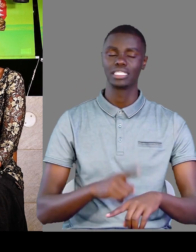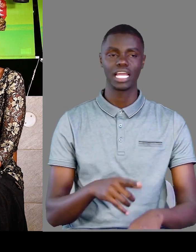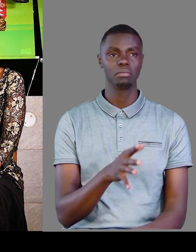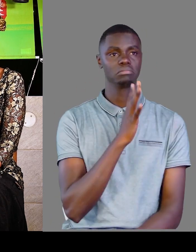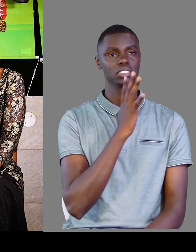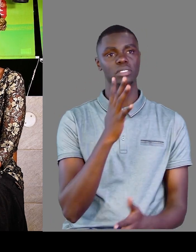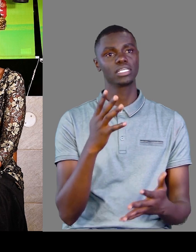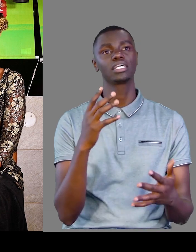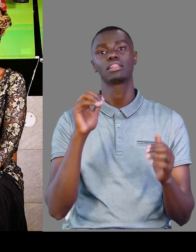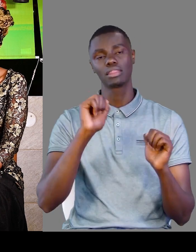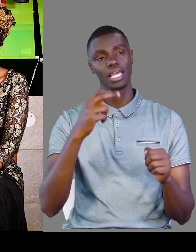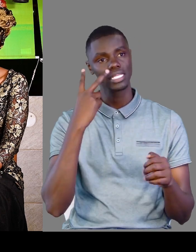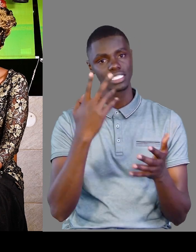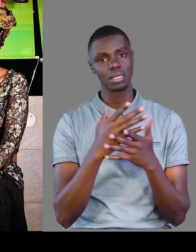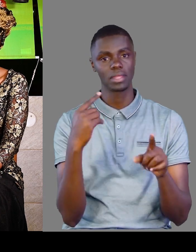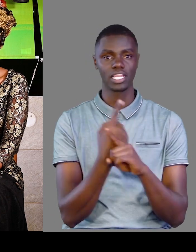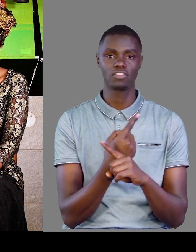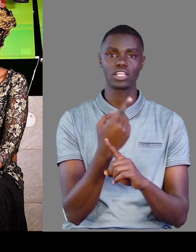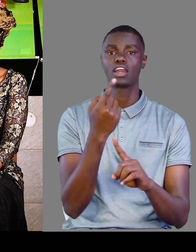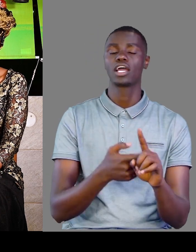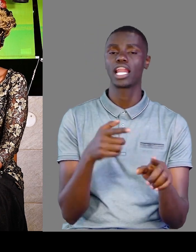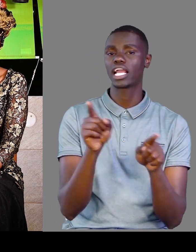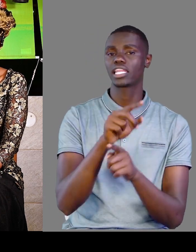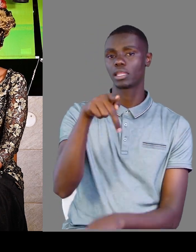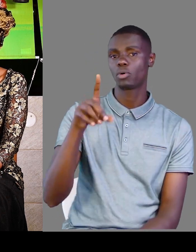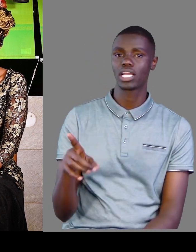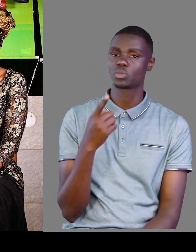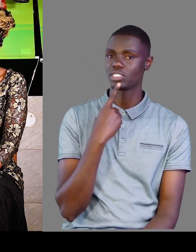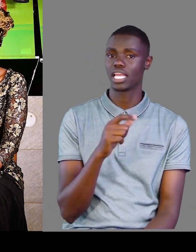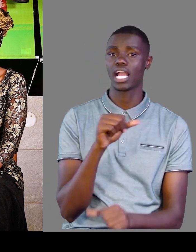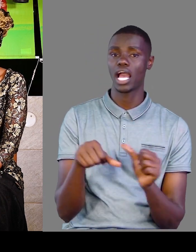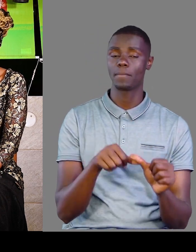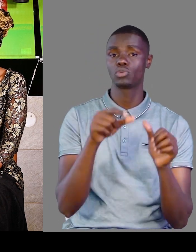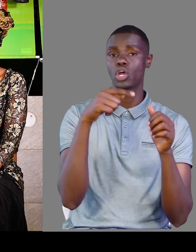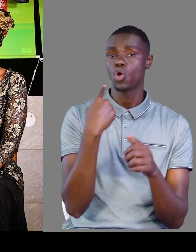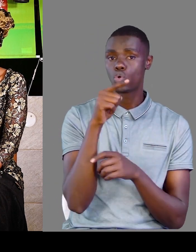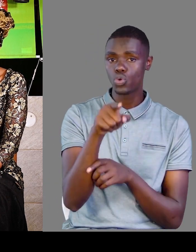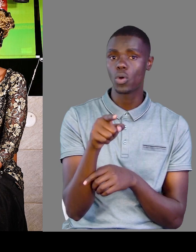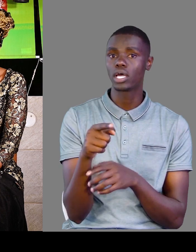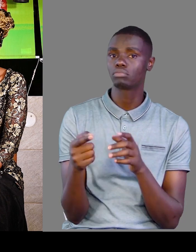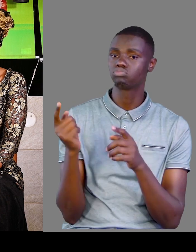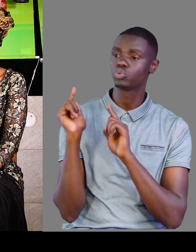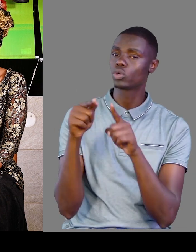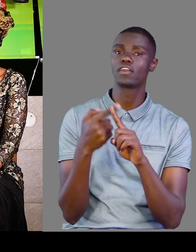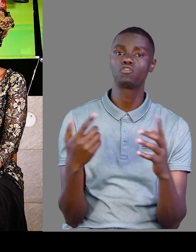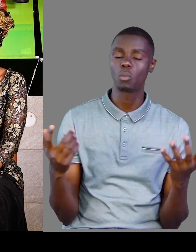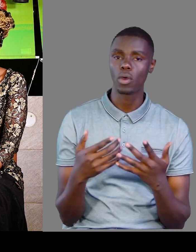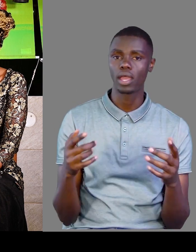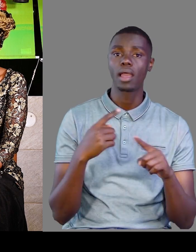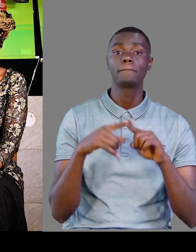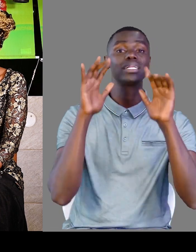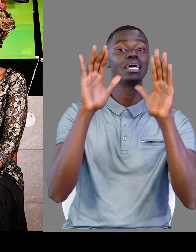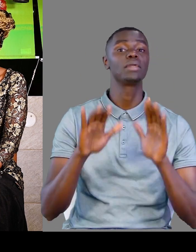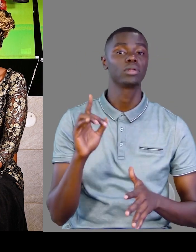see something different than the podcast that say about who you are, where you came from, that's not important. What's important